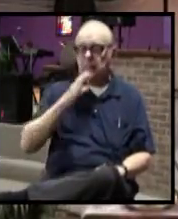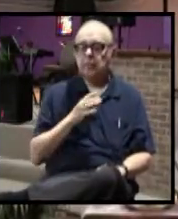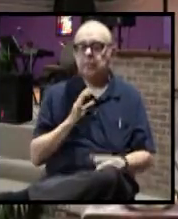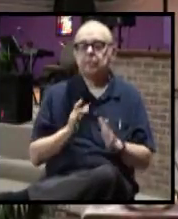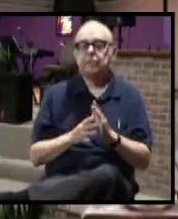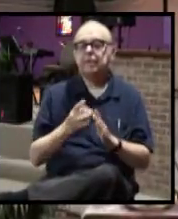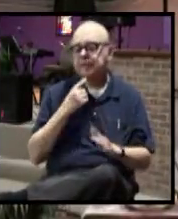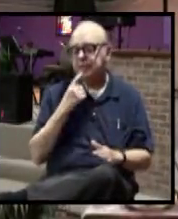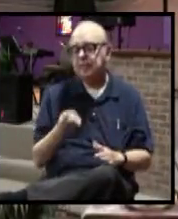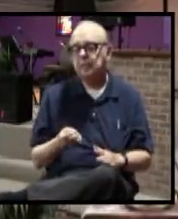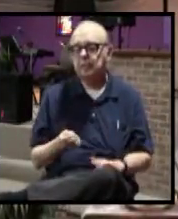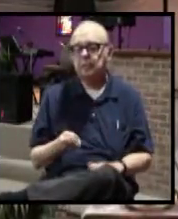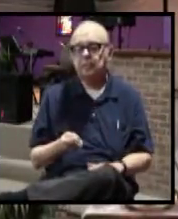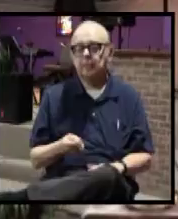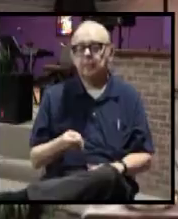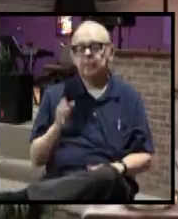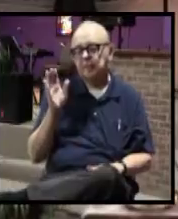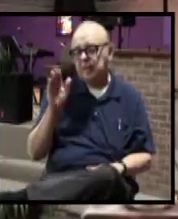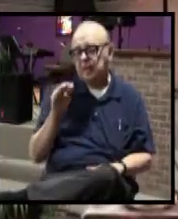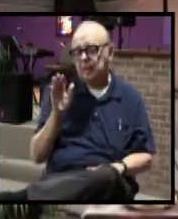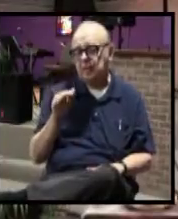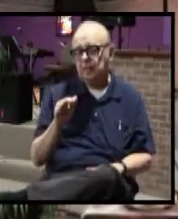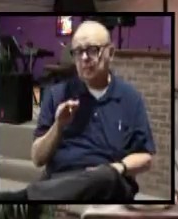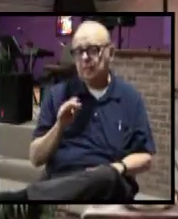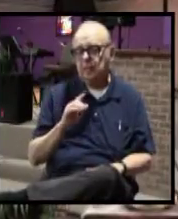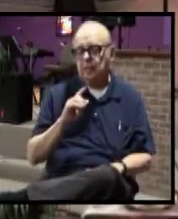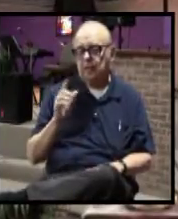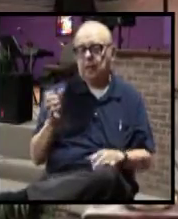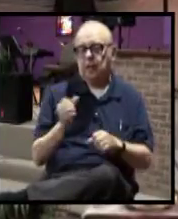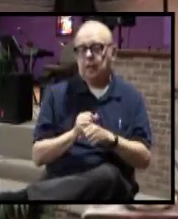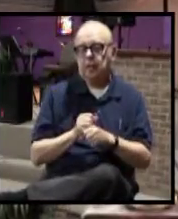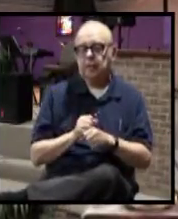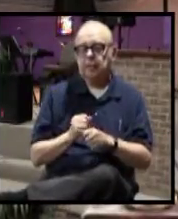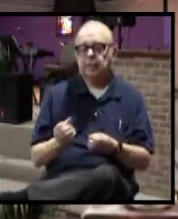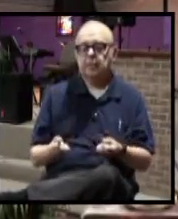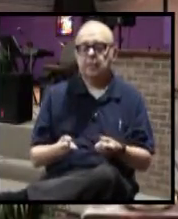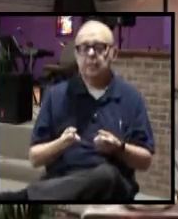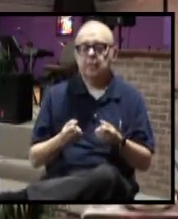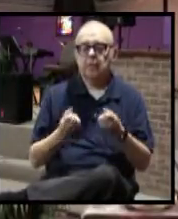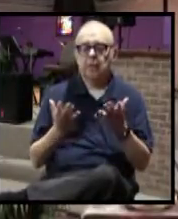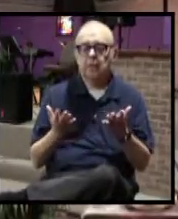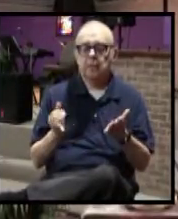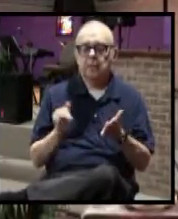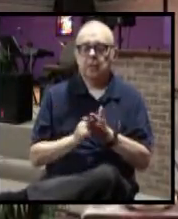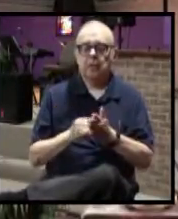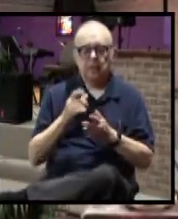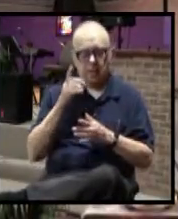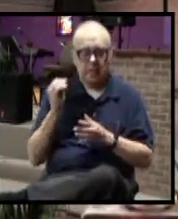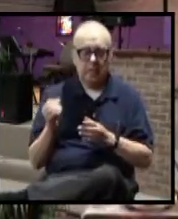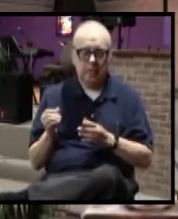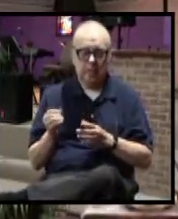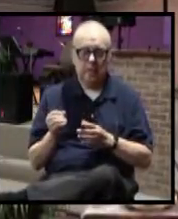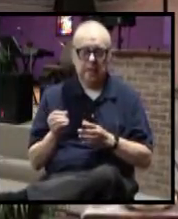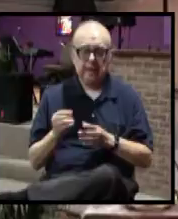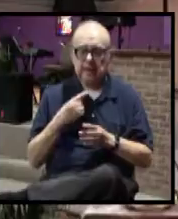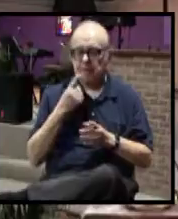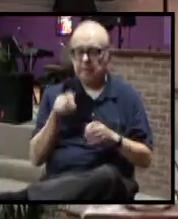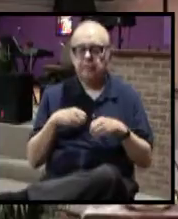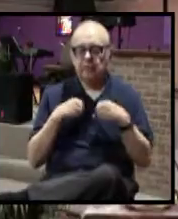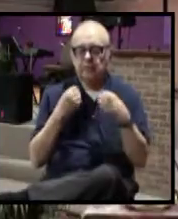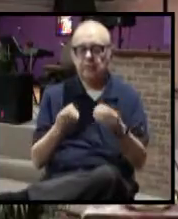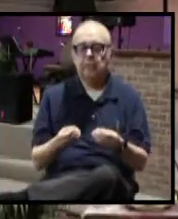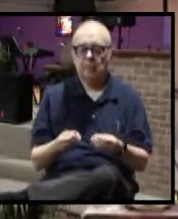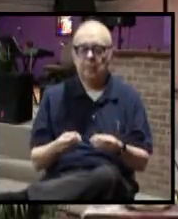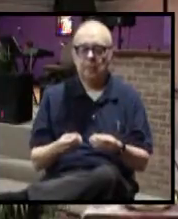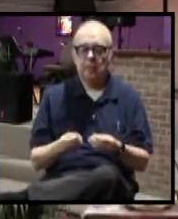But what did he tell him? He says, Hey, go get the sacrifice that Moses has